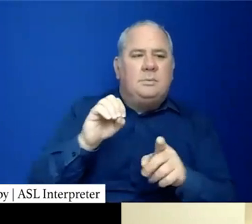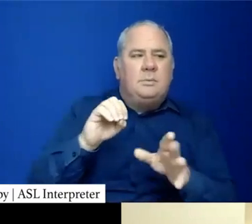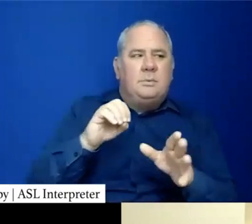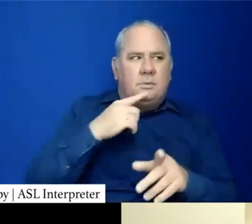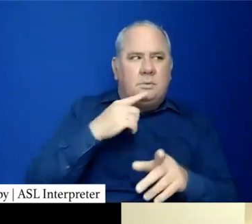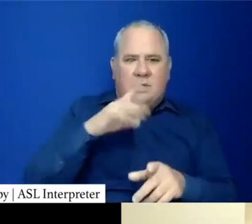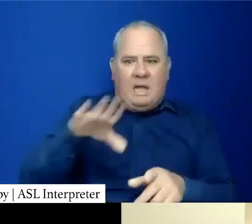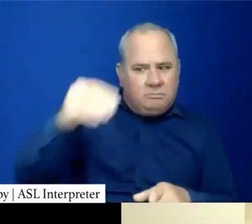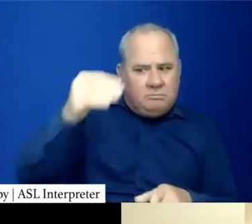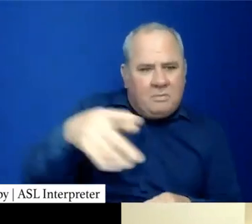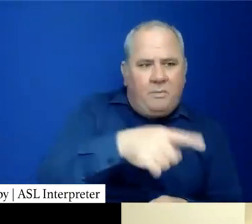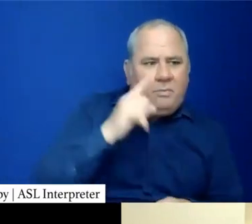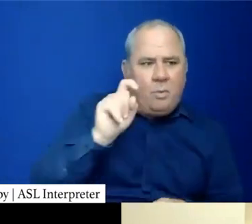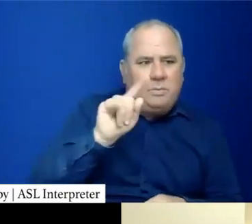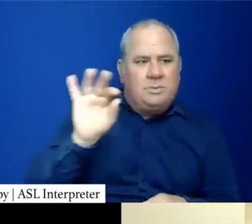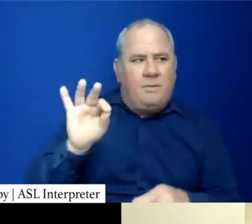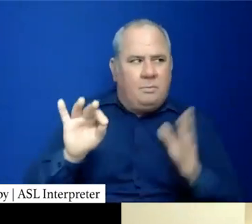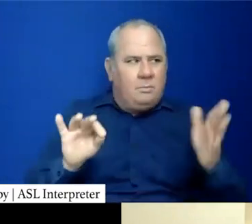you hired me. Like,